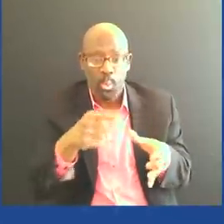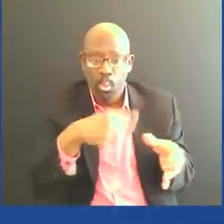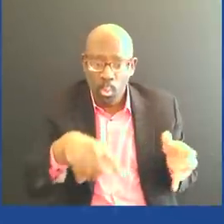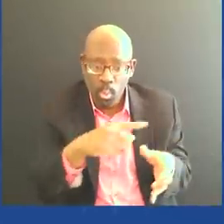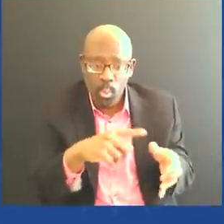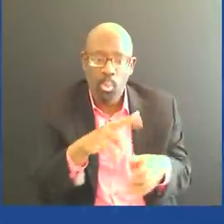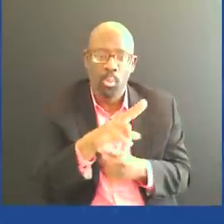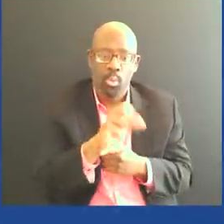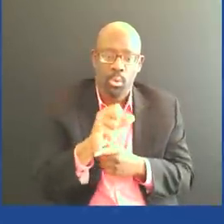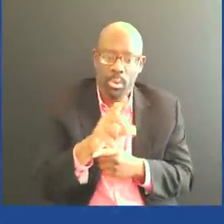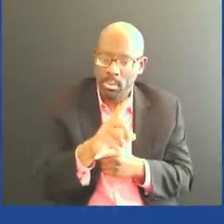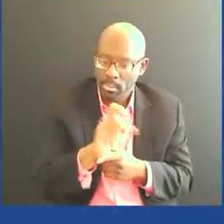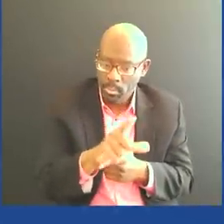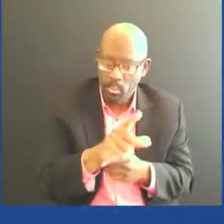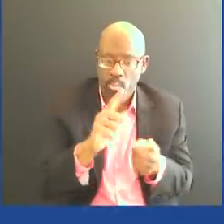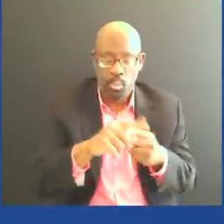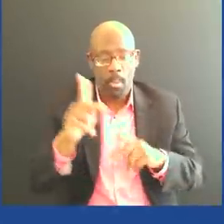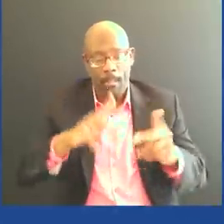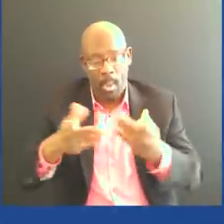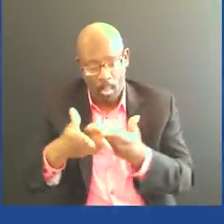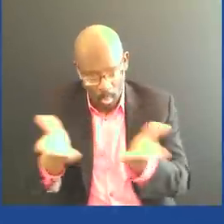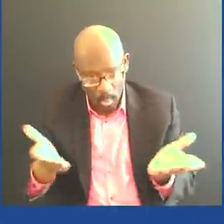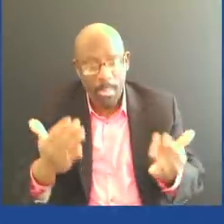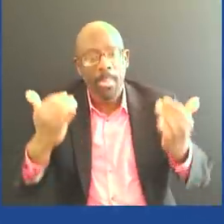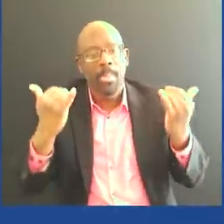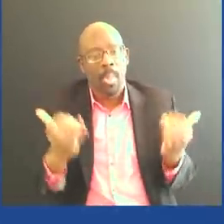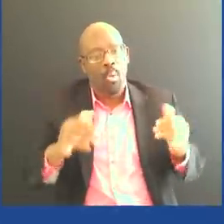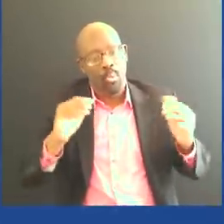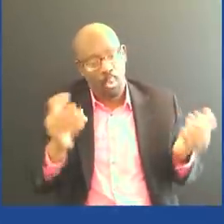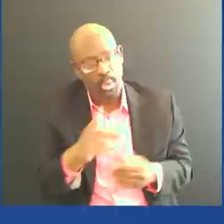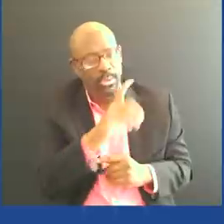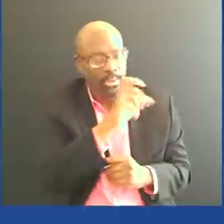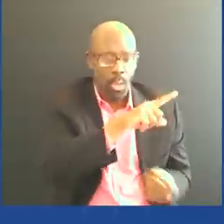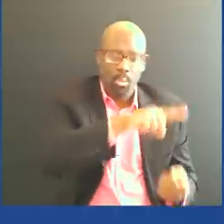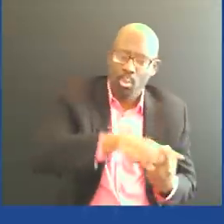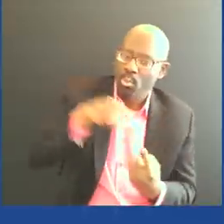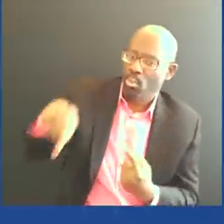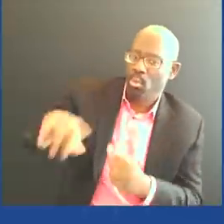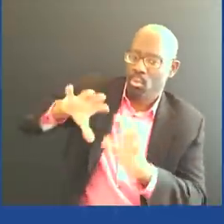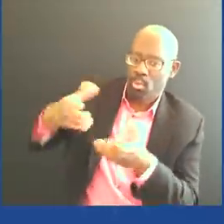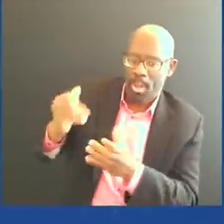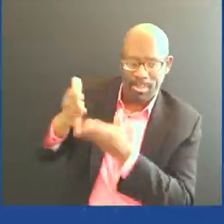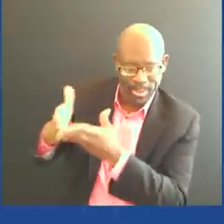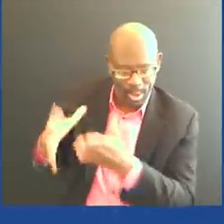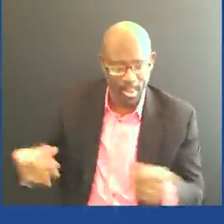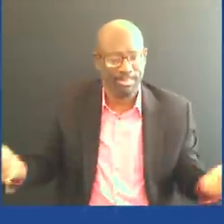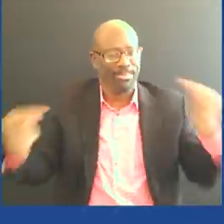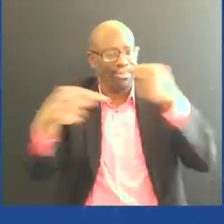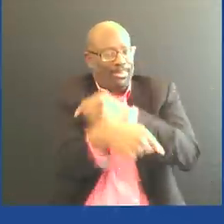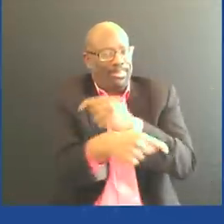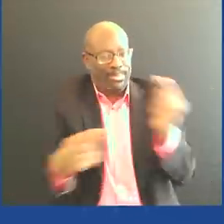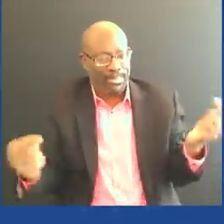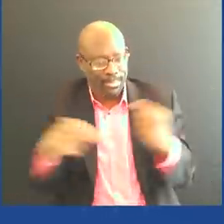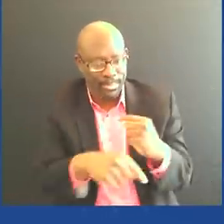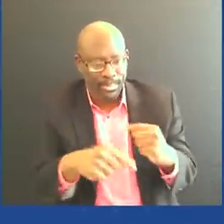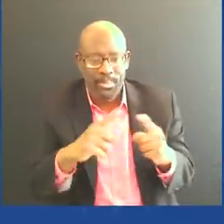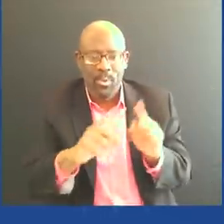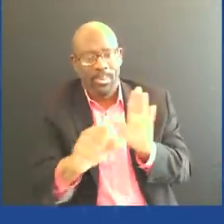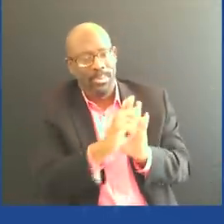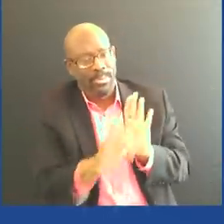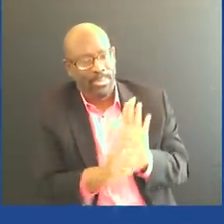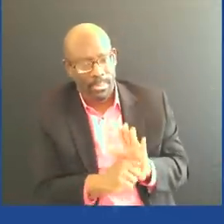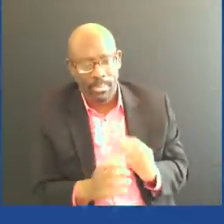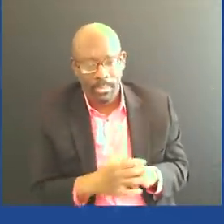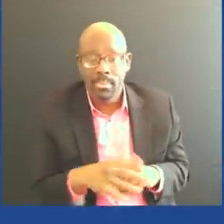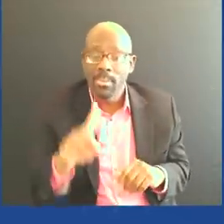to introduce Delaware to the crew of the state whose name they bear. Delaware is comprised of 3 counties and